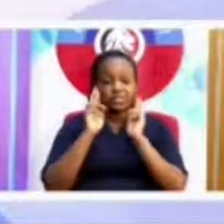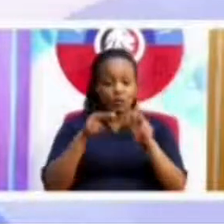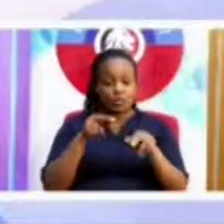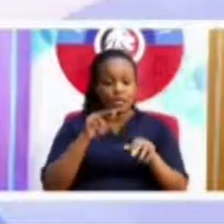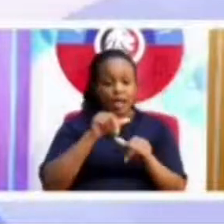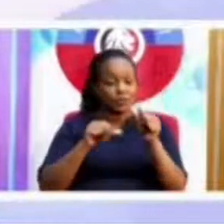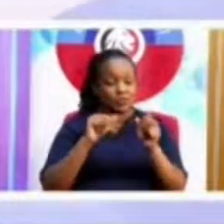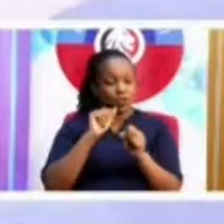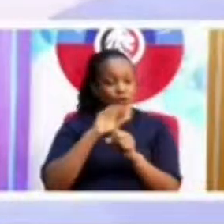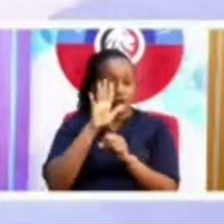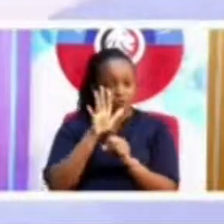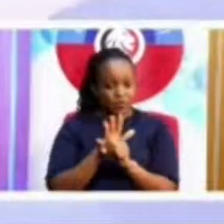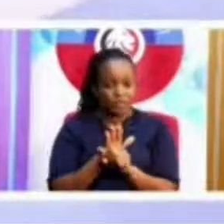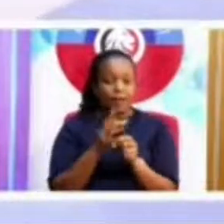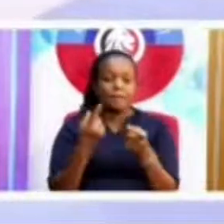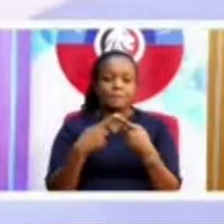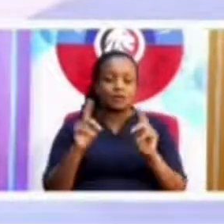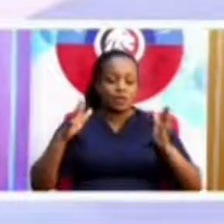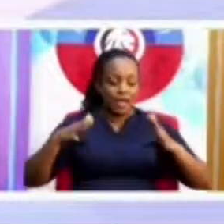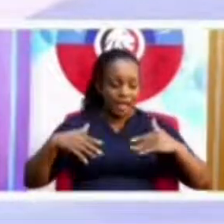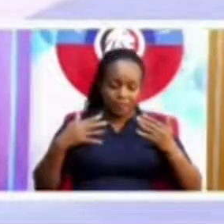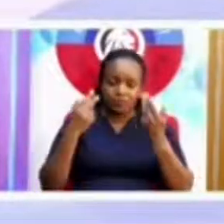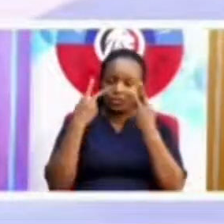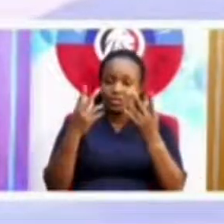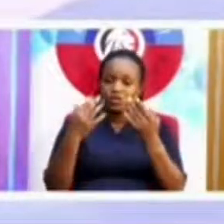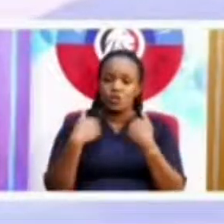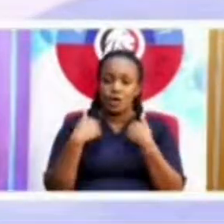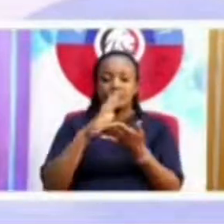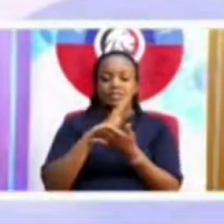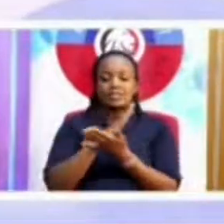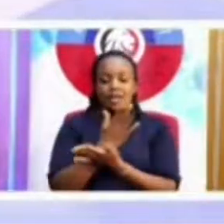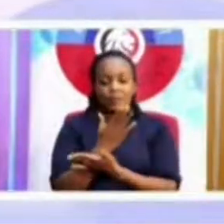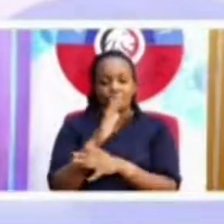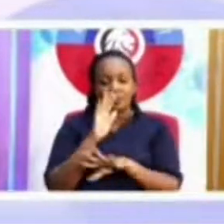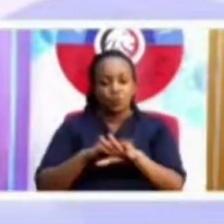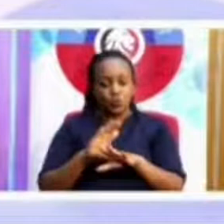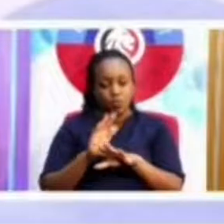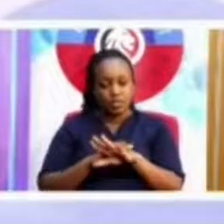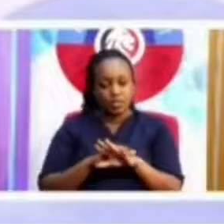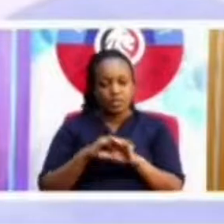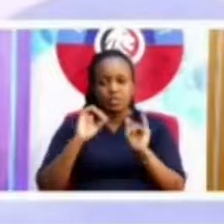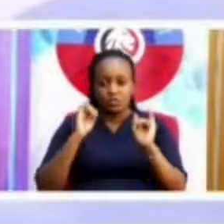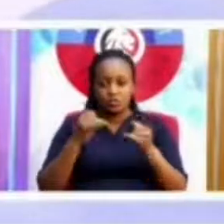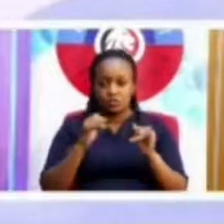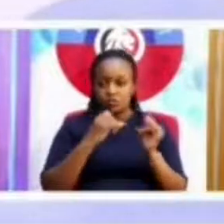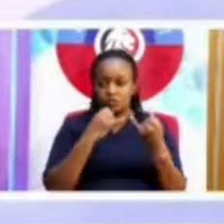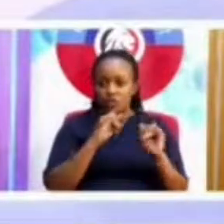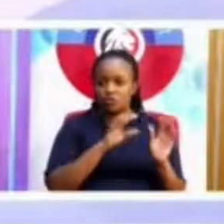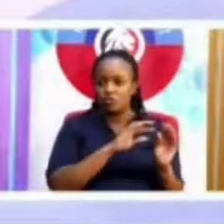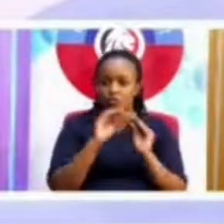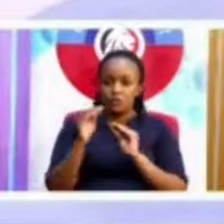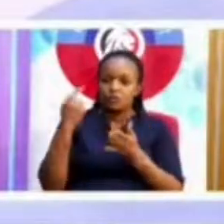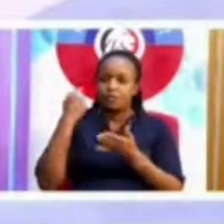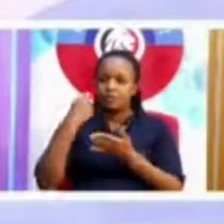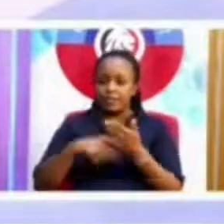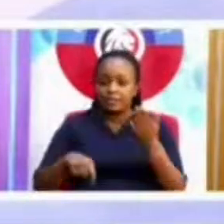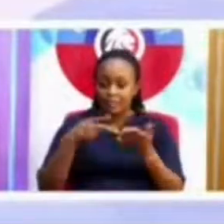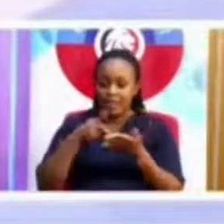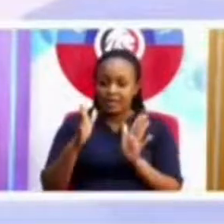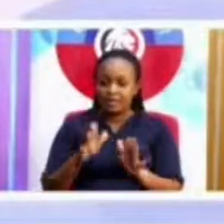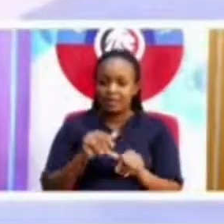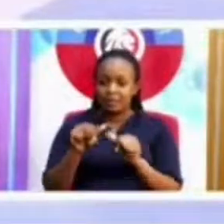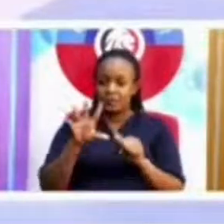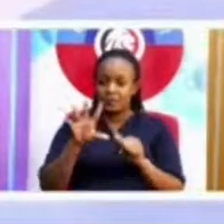happy to see that there is some good news. Managing to move 50% of your taxpayers to the online platform is something that is definitely good in the